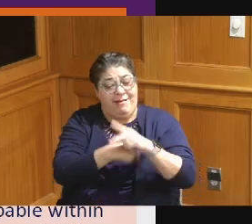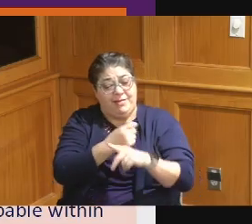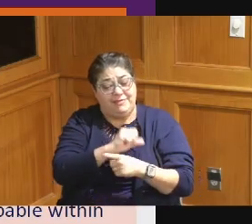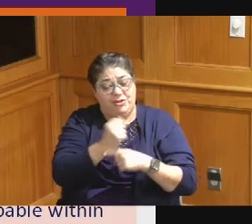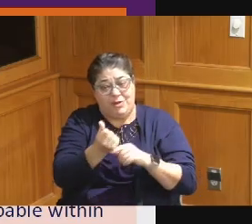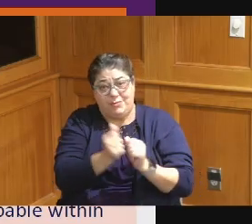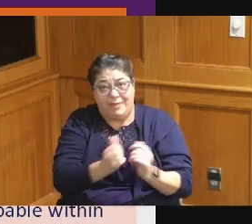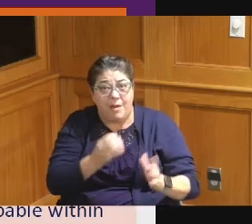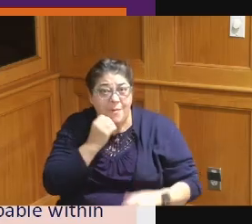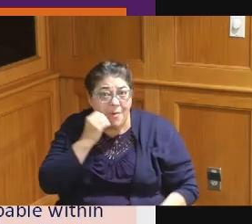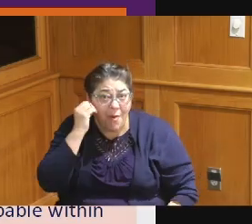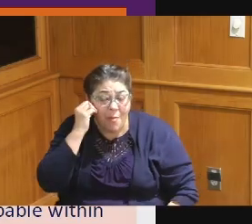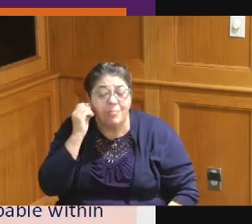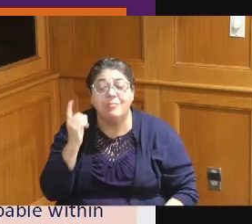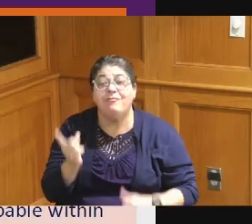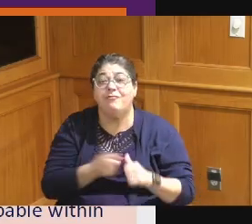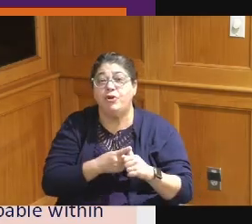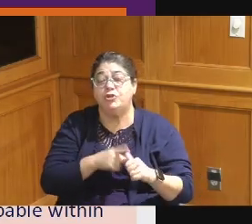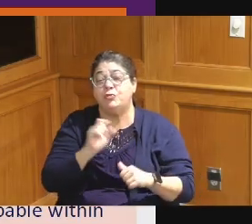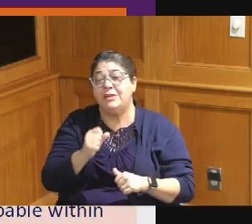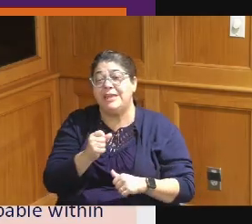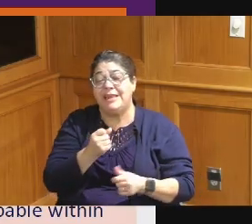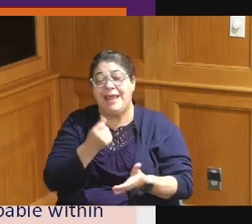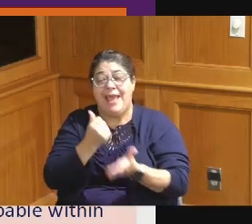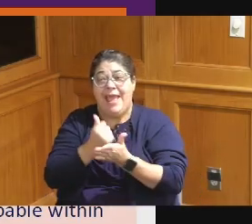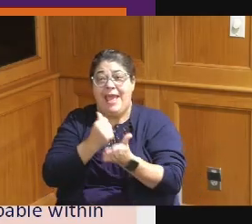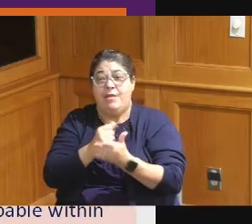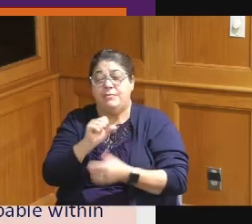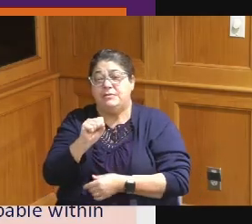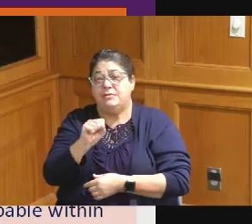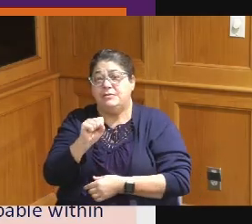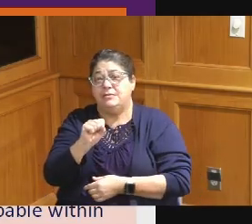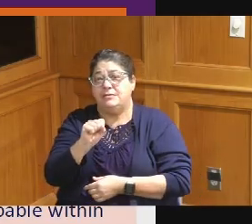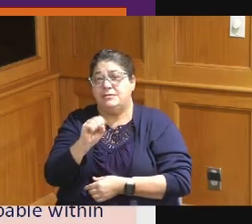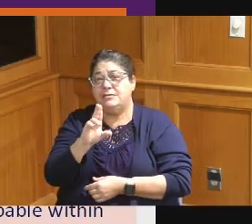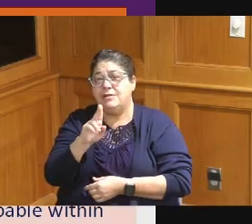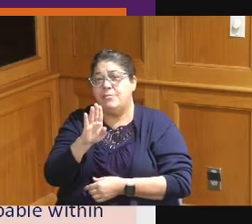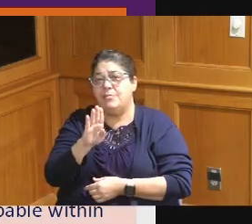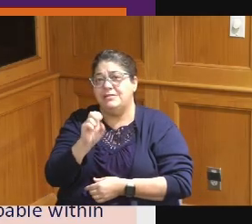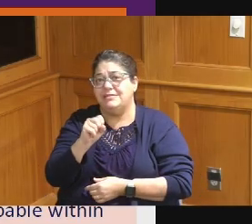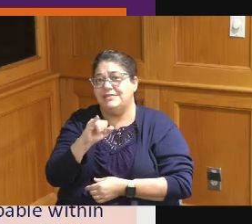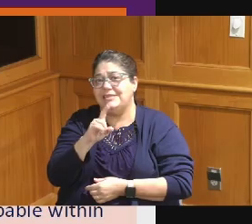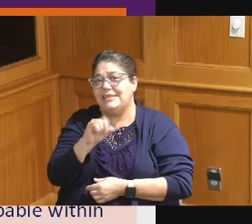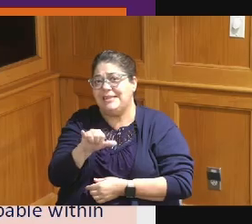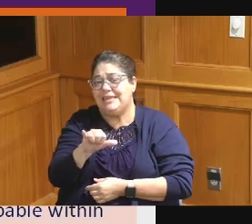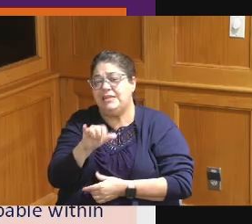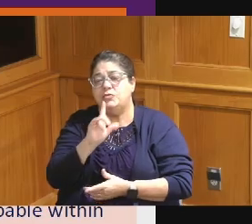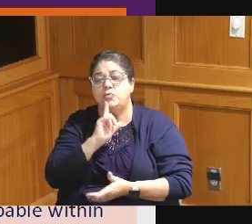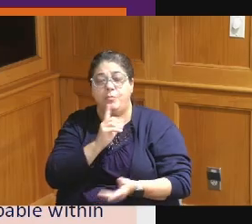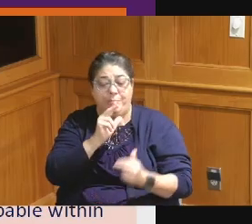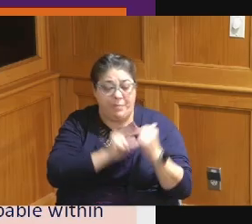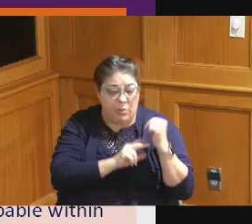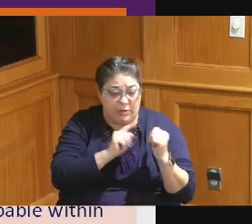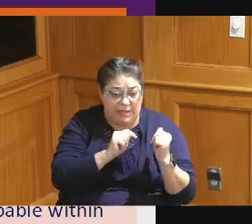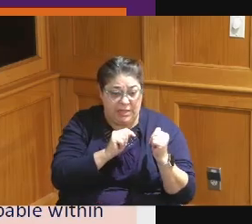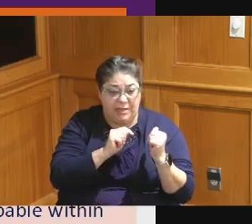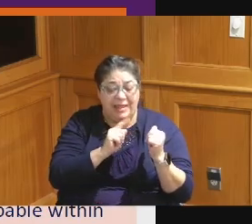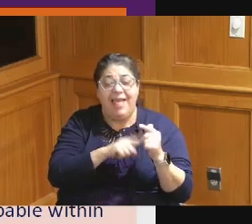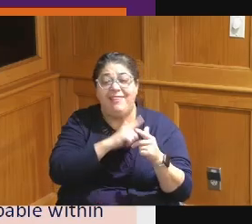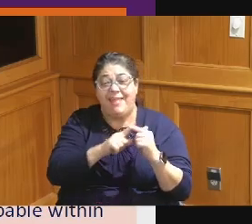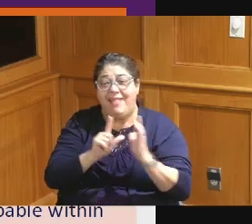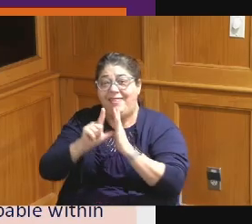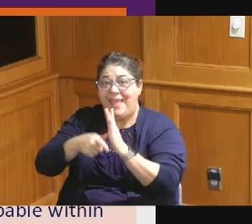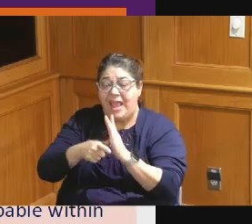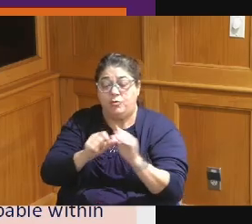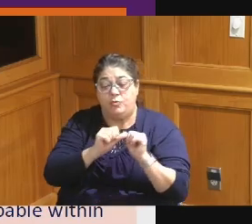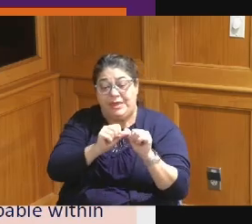need subsidies to build it and you need subsidies to operate it. And you need support from professionals who provide support to those communities.